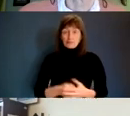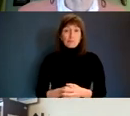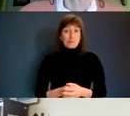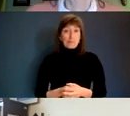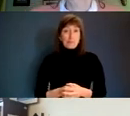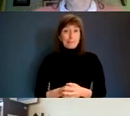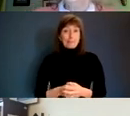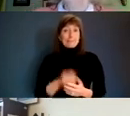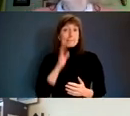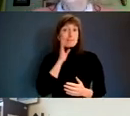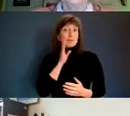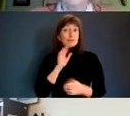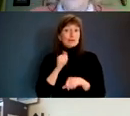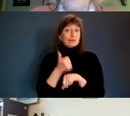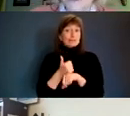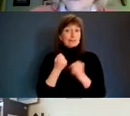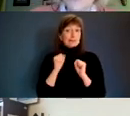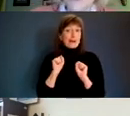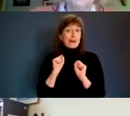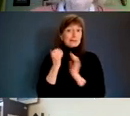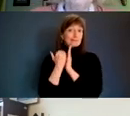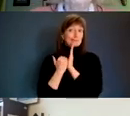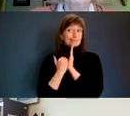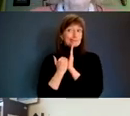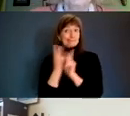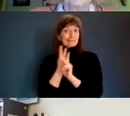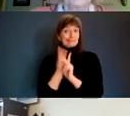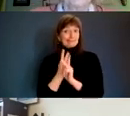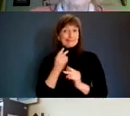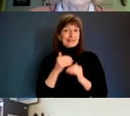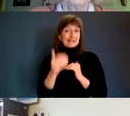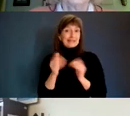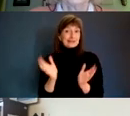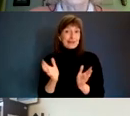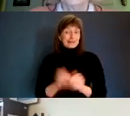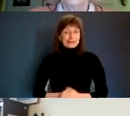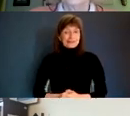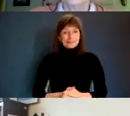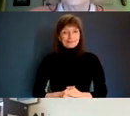we will certainly give it every consideration.